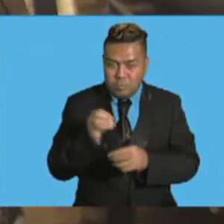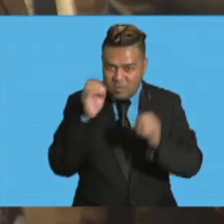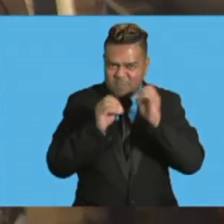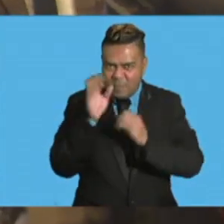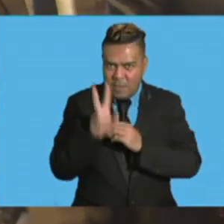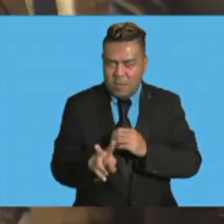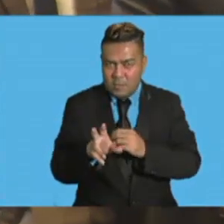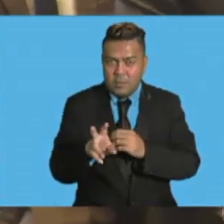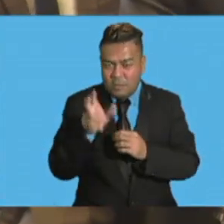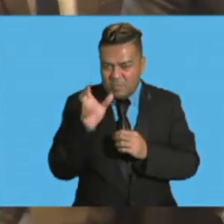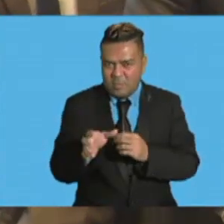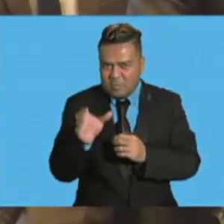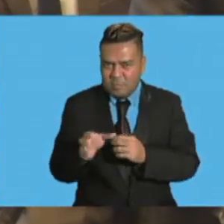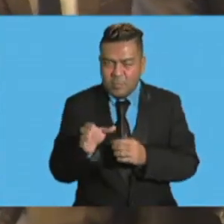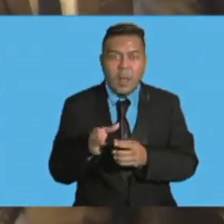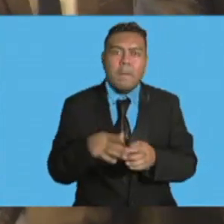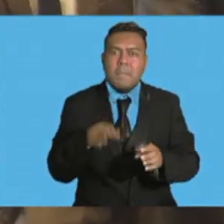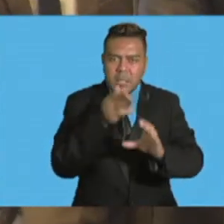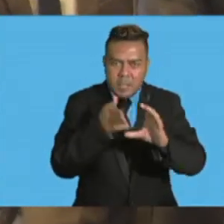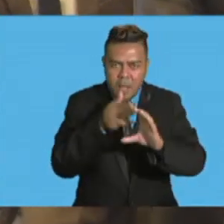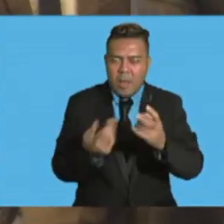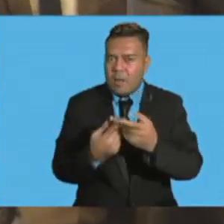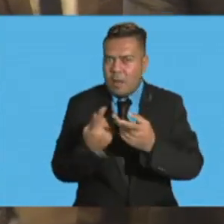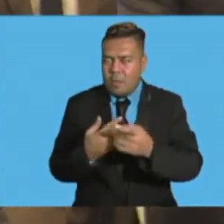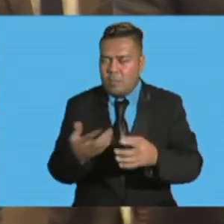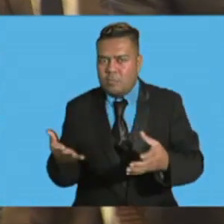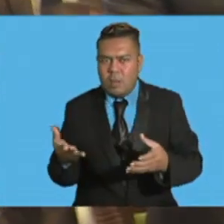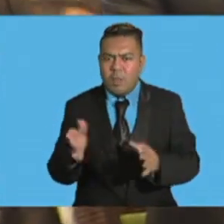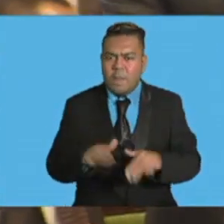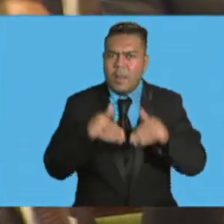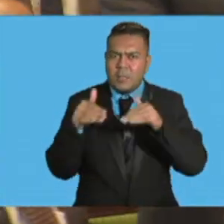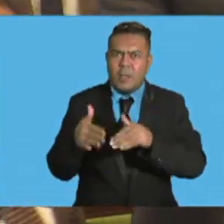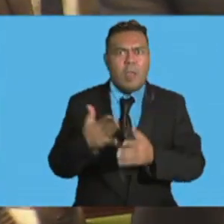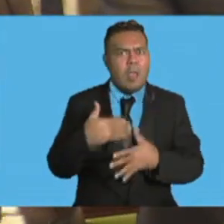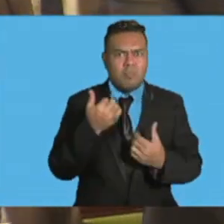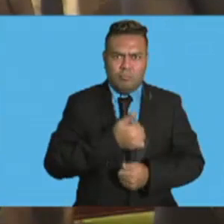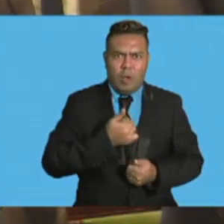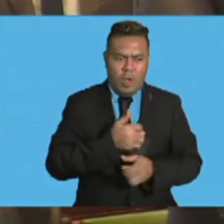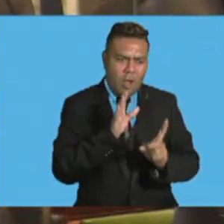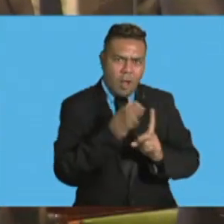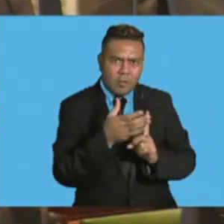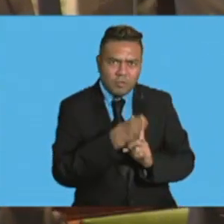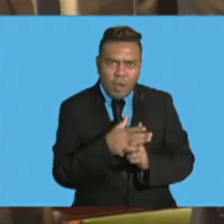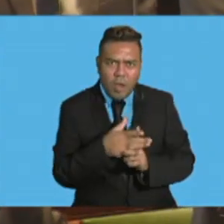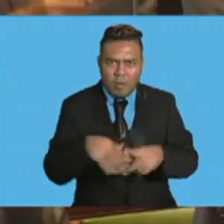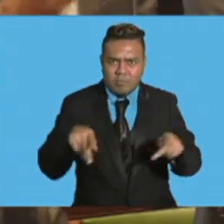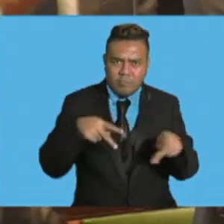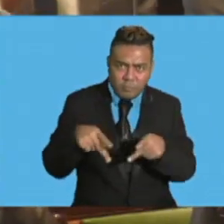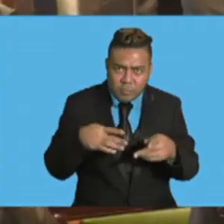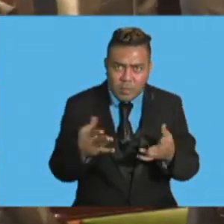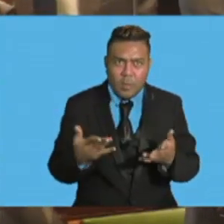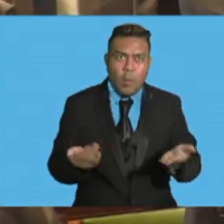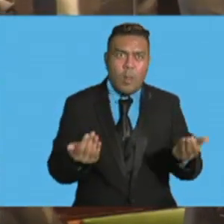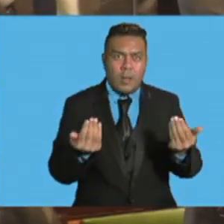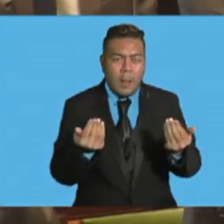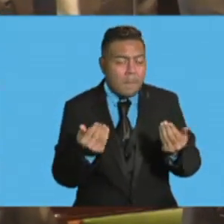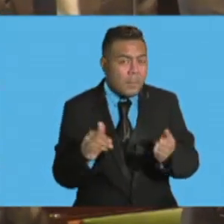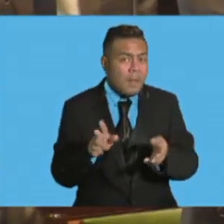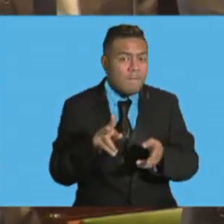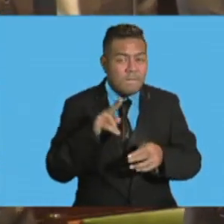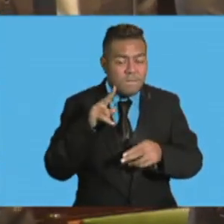other accompanying persons. Participants enjoyed our culture and traditions, appreciating the warm and welcoming Fijian